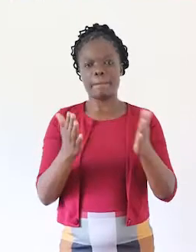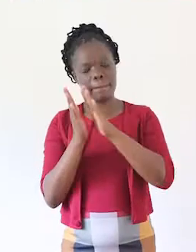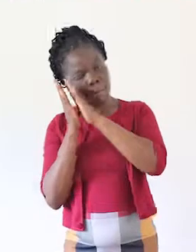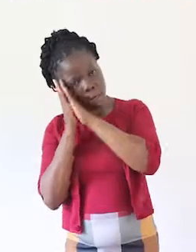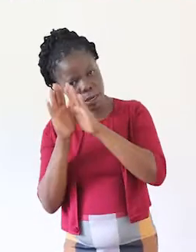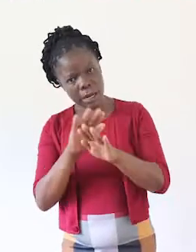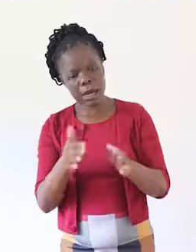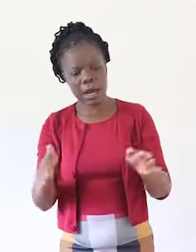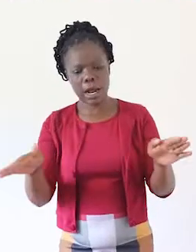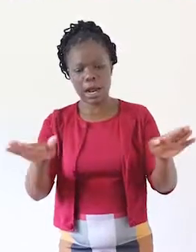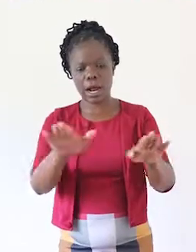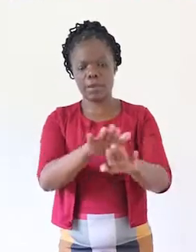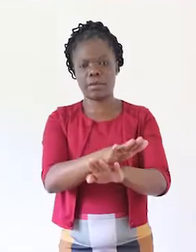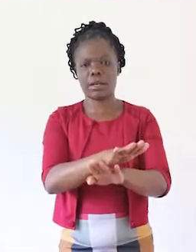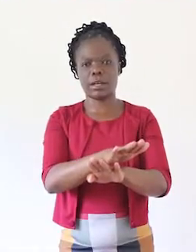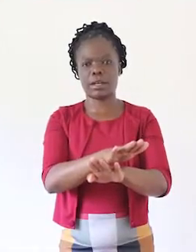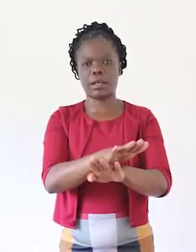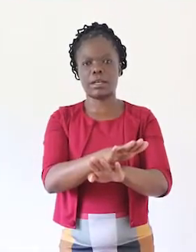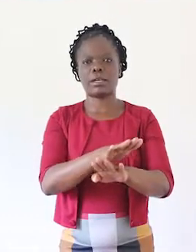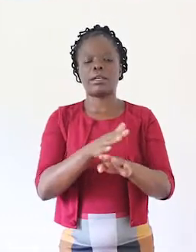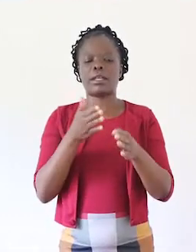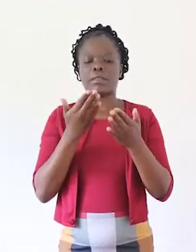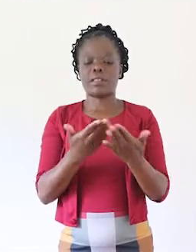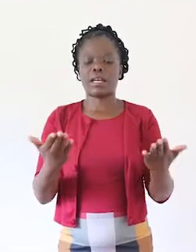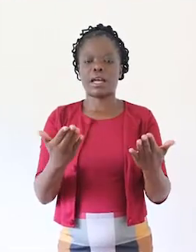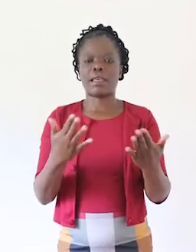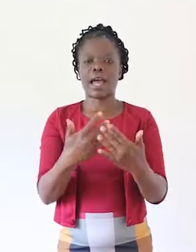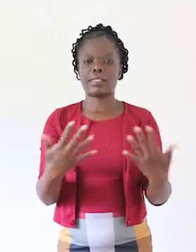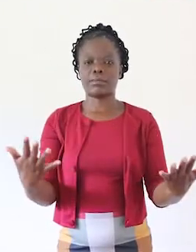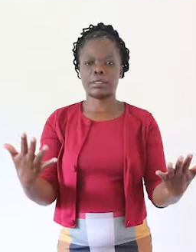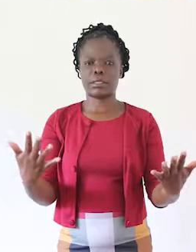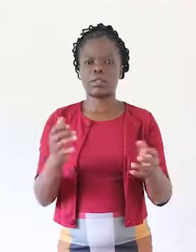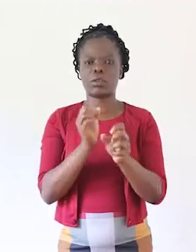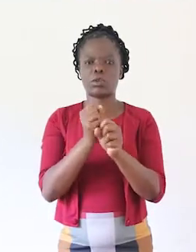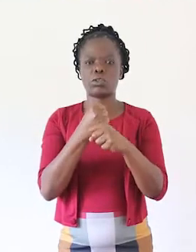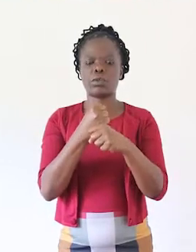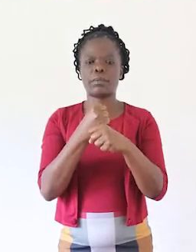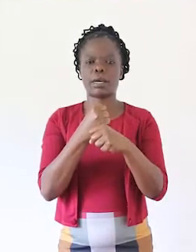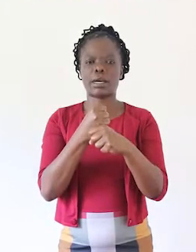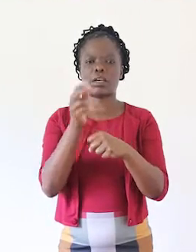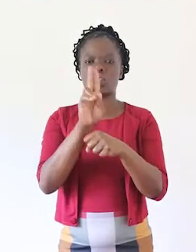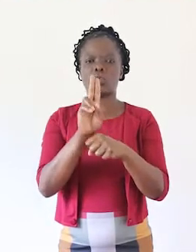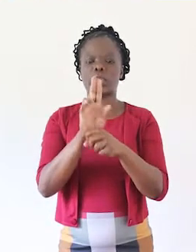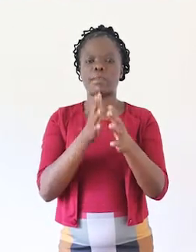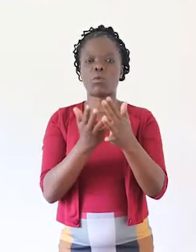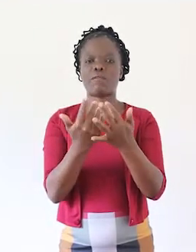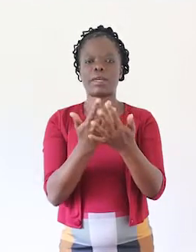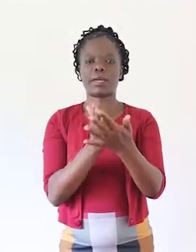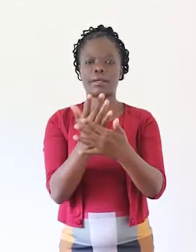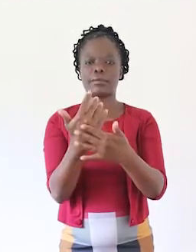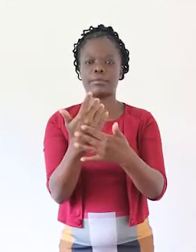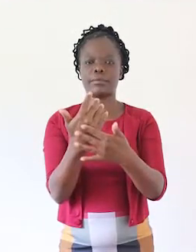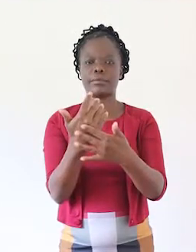cover, bands. So, these are the items we make using the